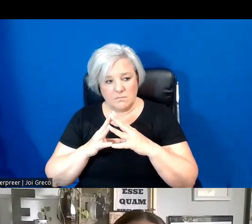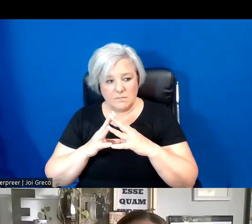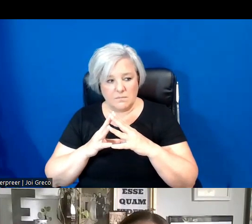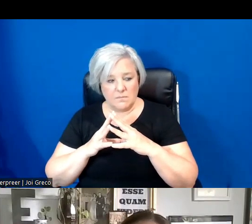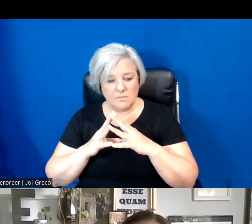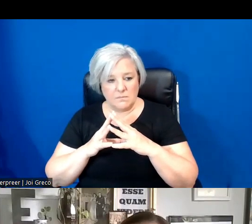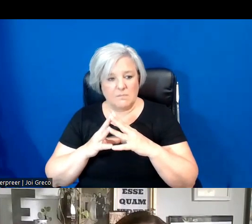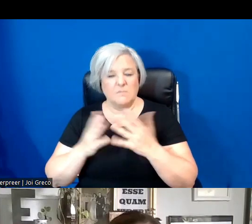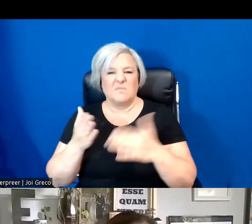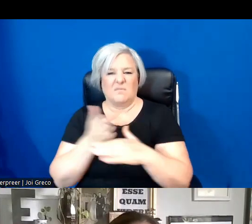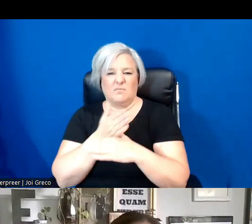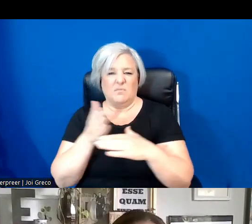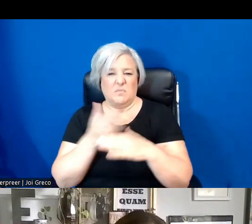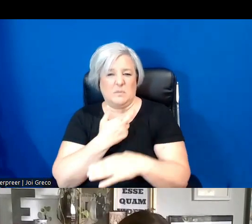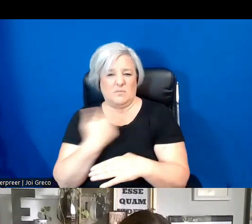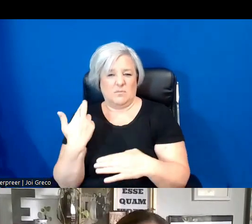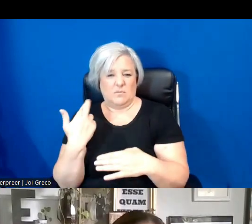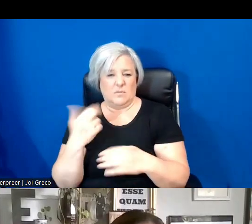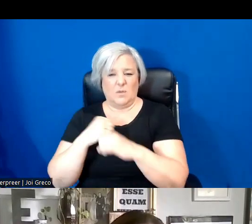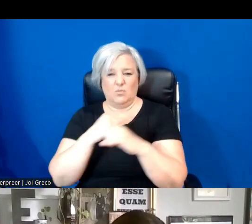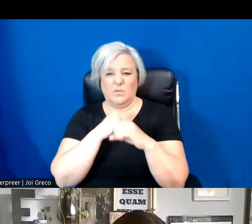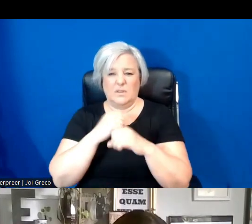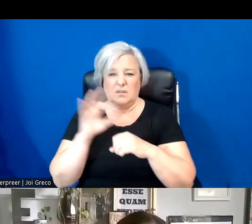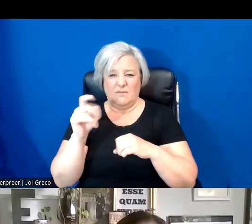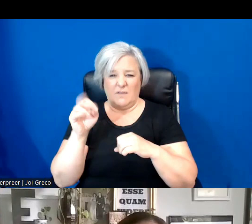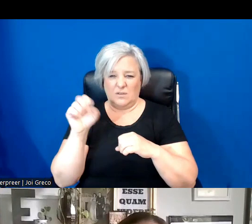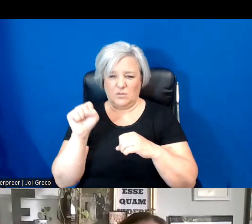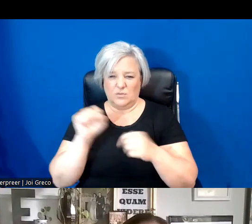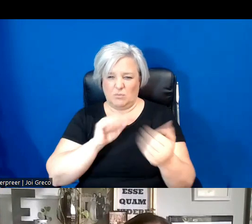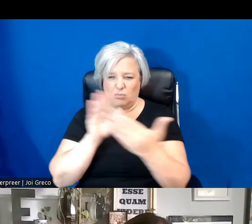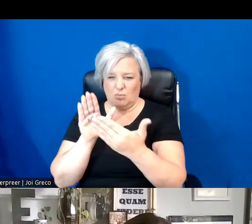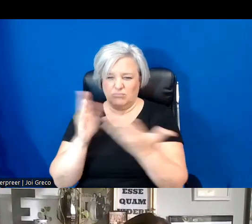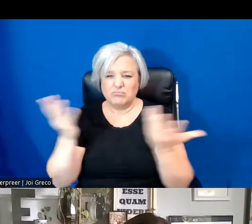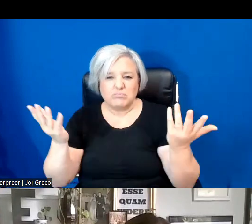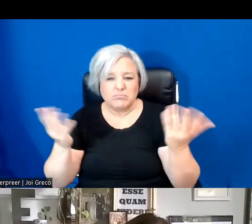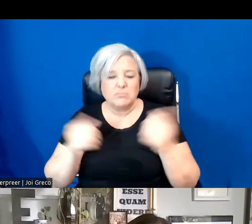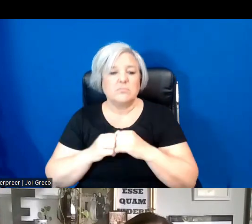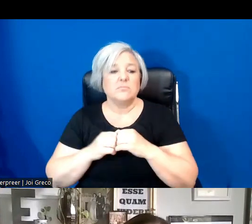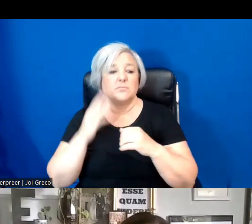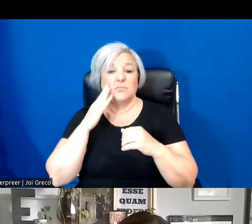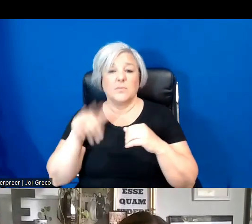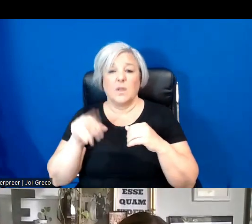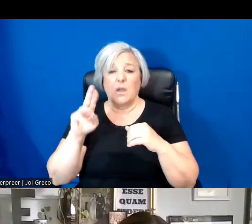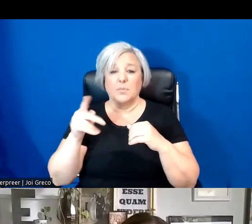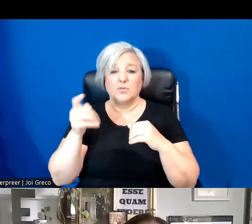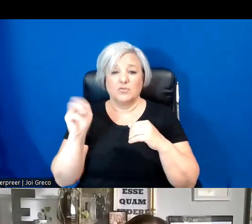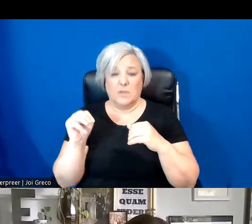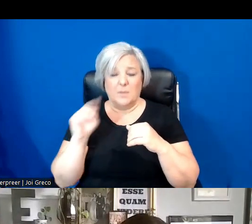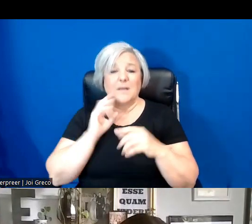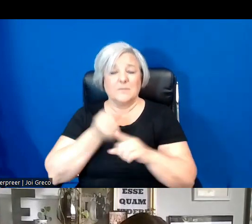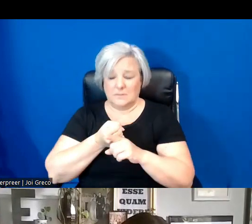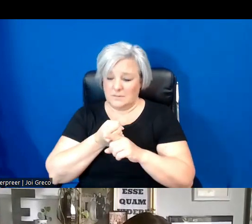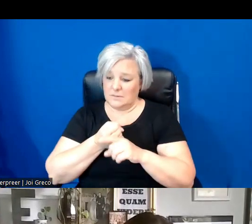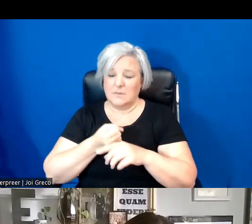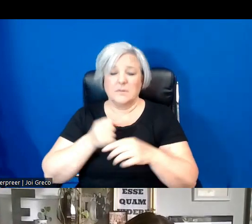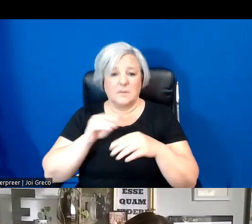So what are shared risk and protective factors and approaches? Knowing that upstream prevention has the greatest impact, how do we